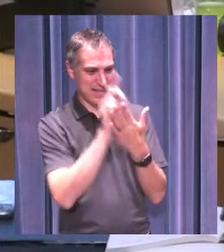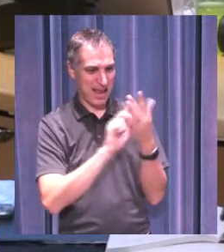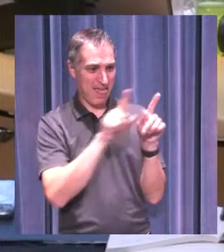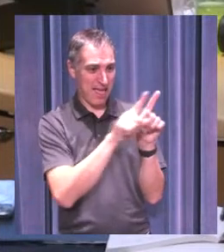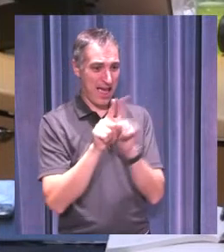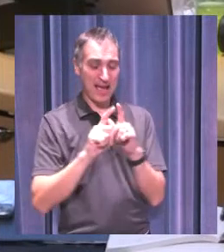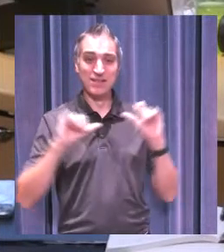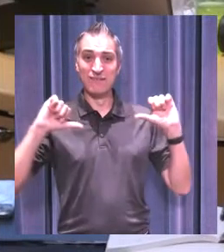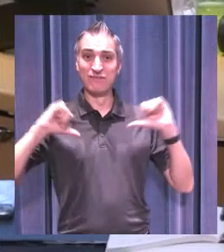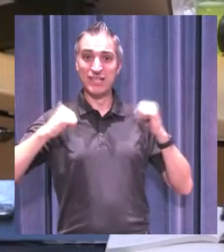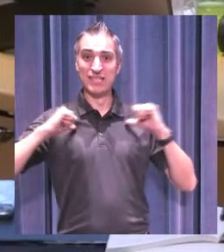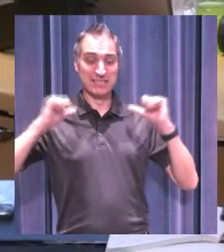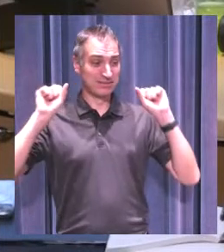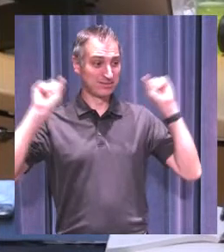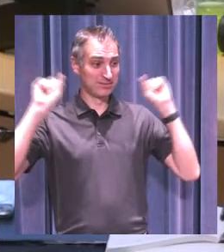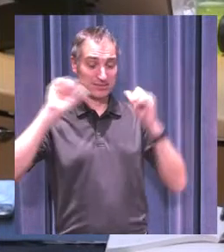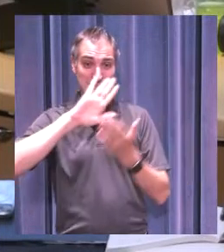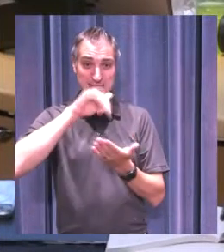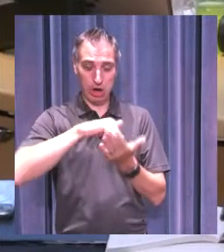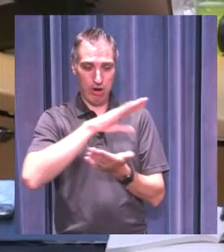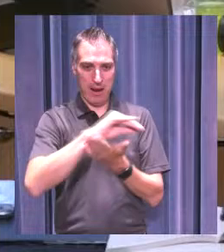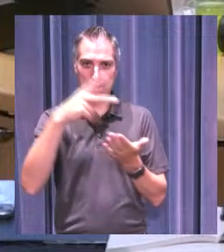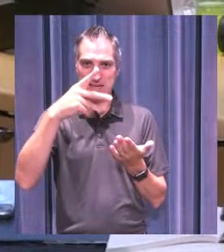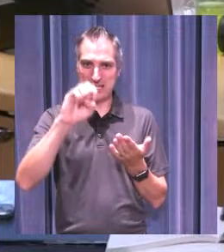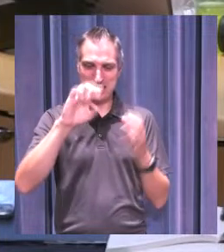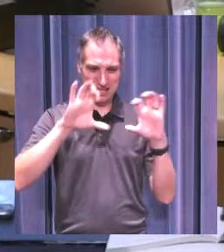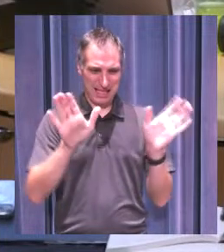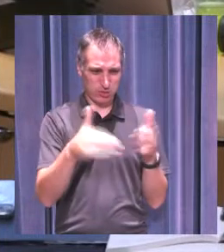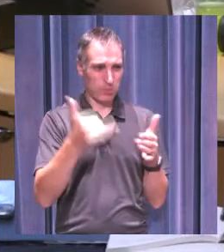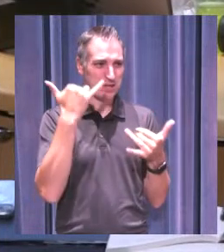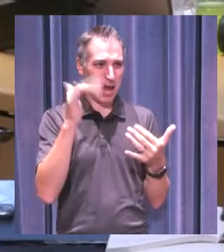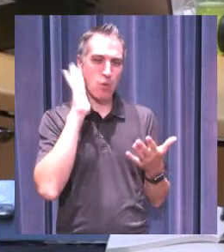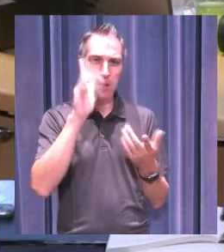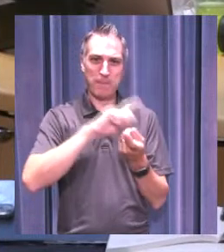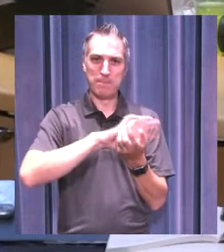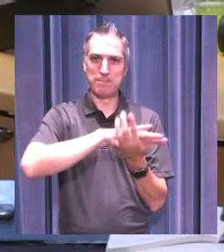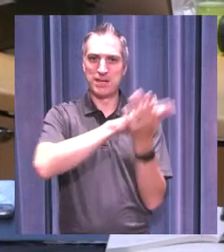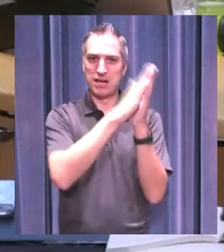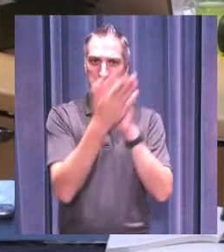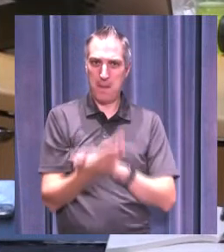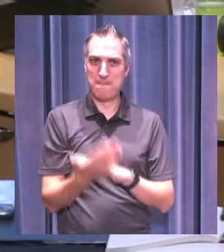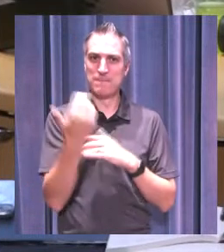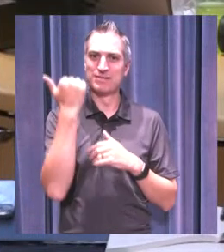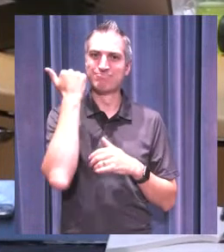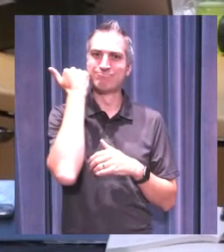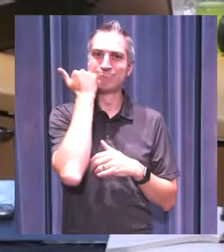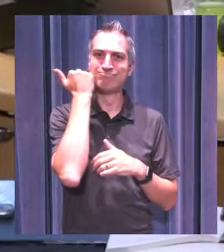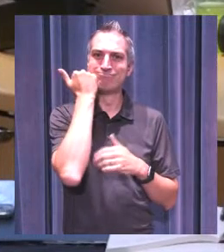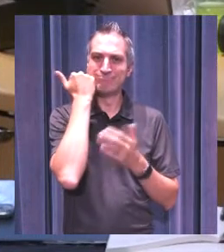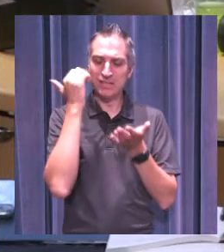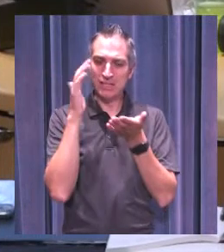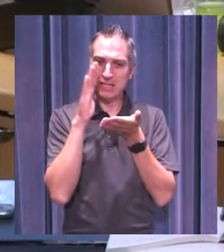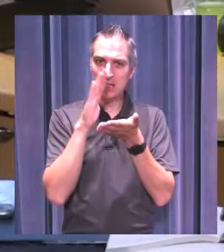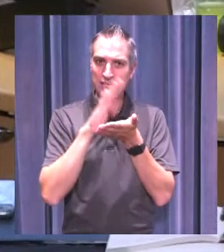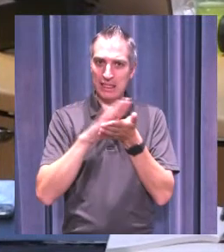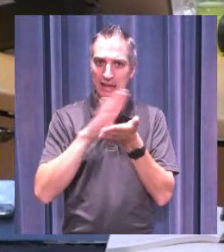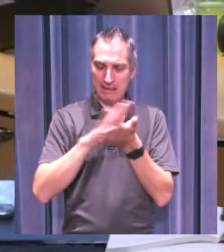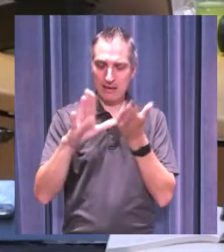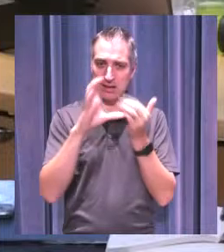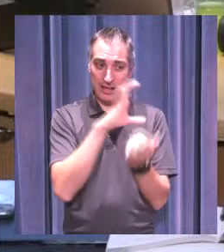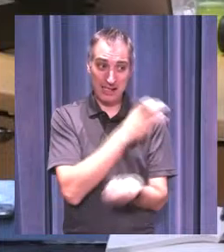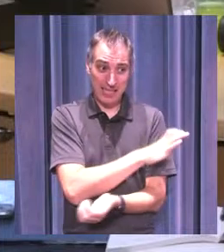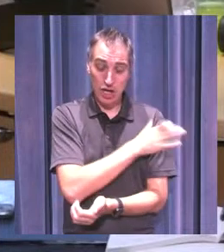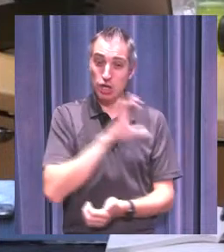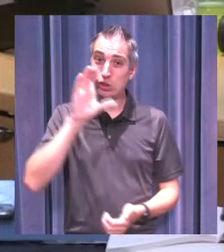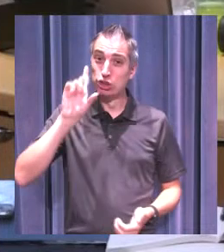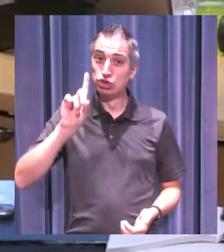center and physical education classroom, be repurposed as a dental hygiene clinic. The Durham is a classroom which supports